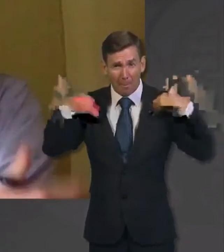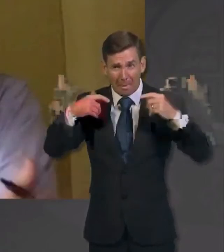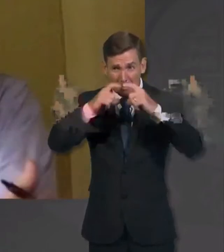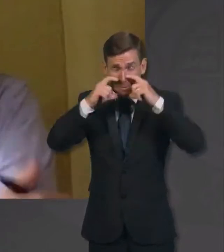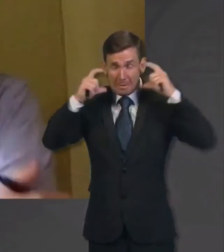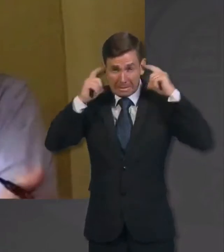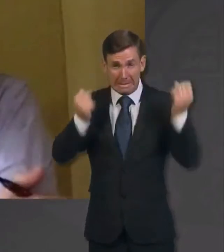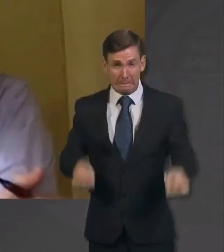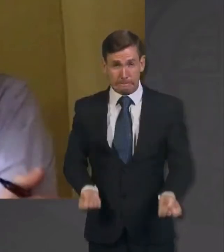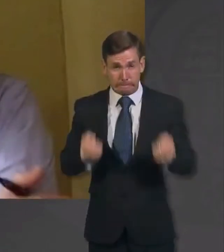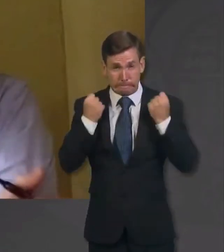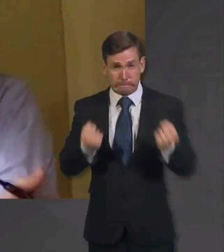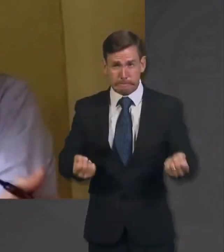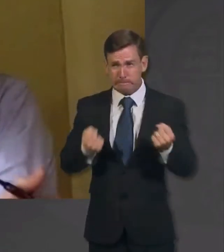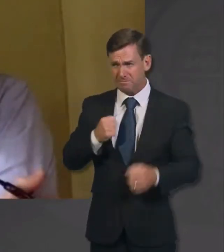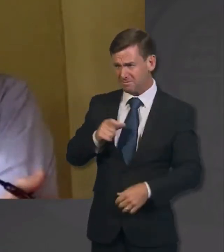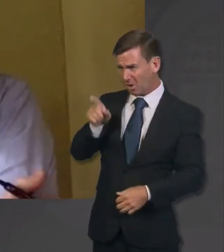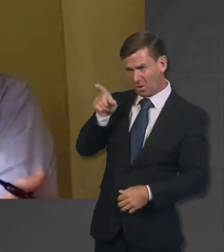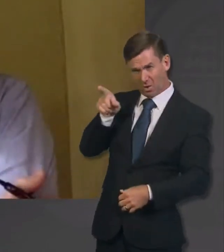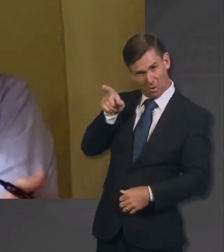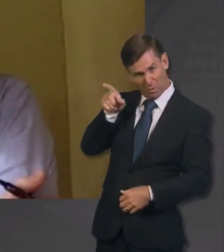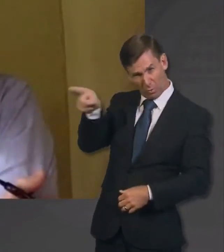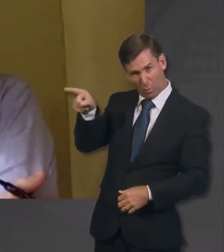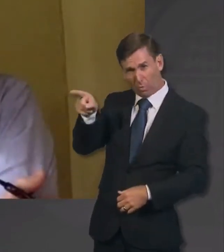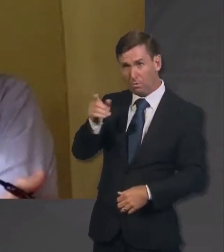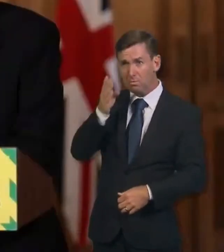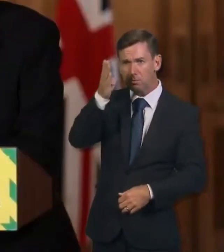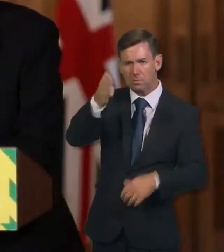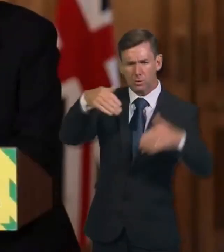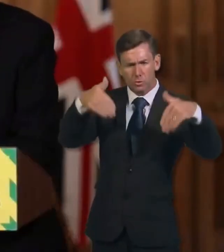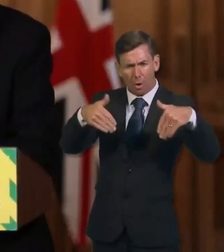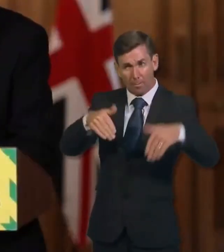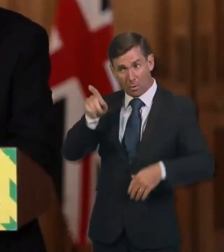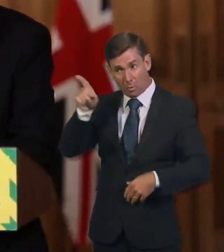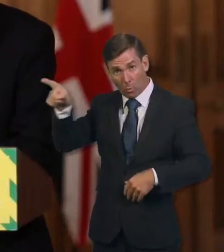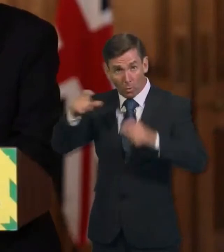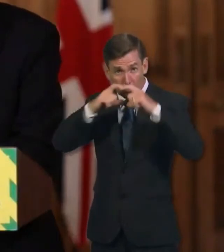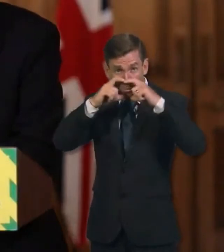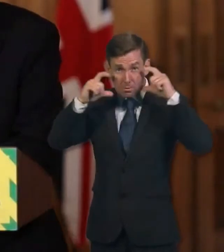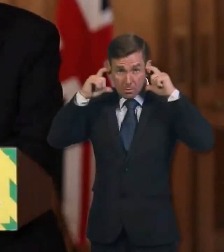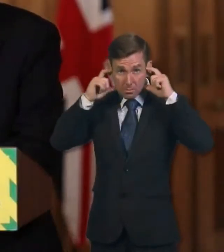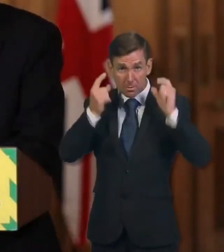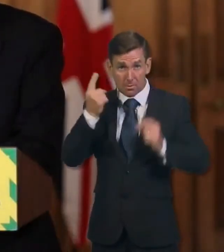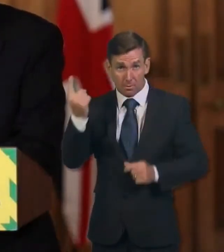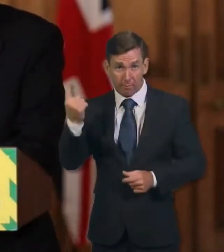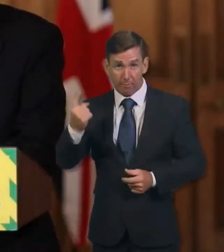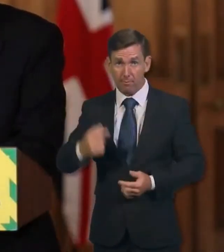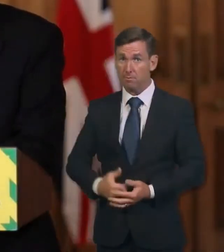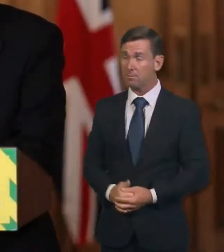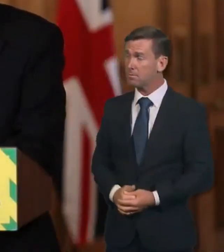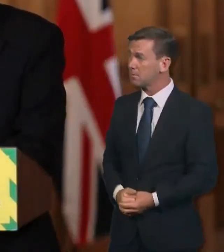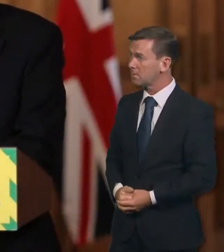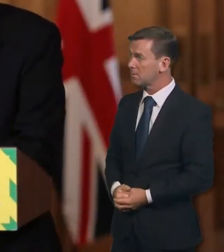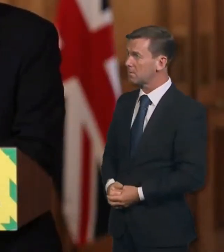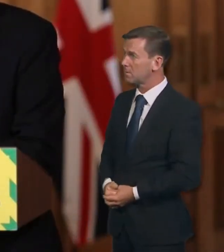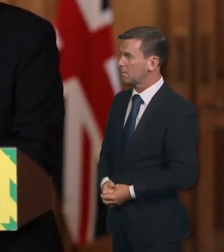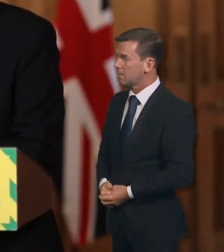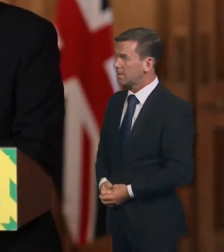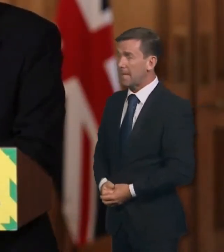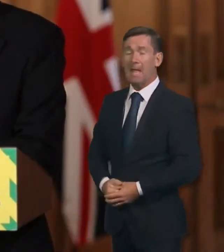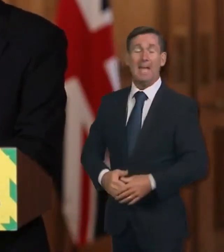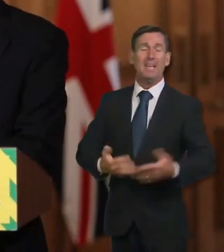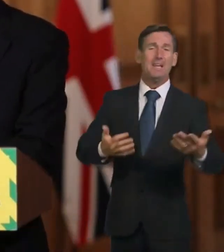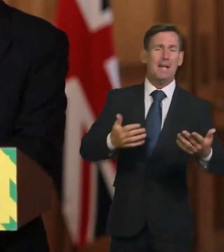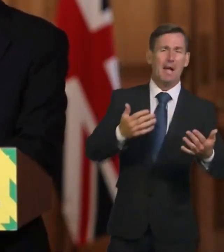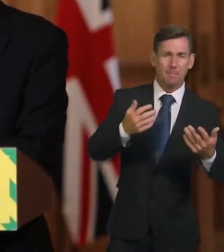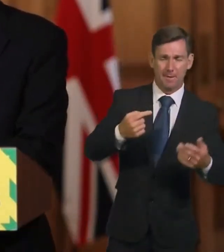covering when you go to the shops, for instance? Well, actually, I went on the face coverings. I actually went to the Royal Academy this